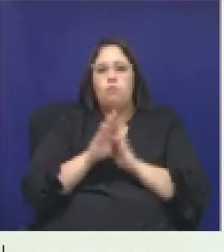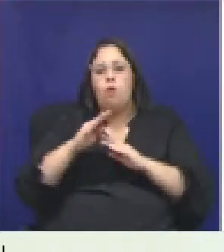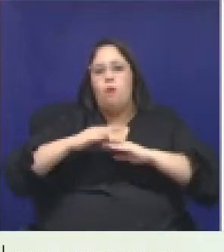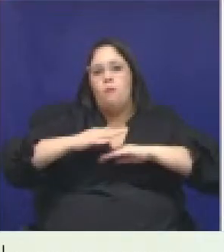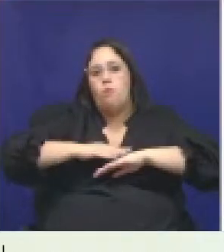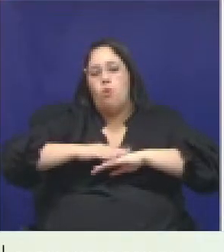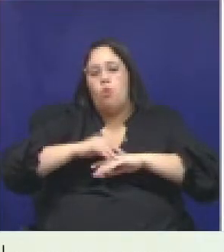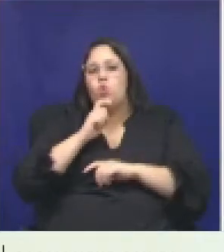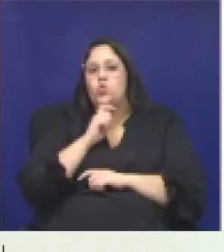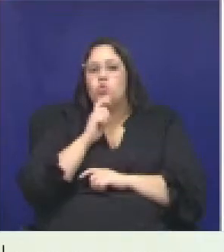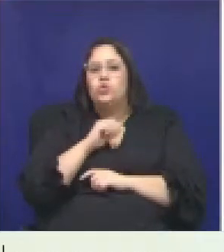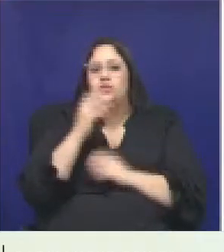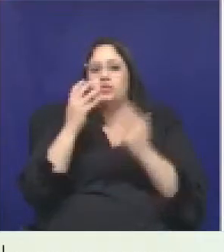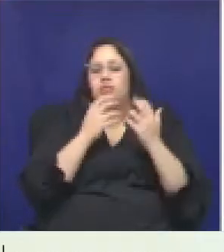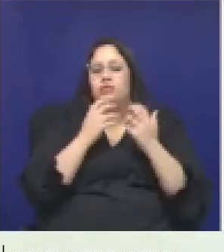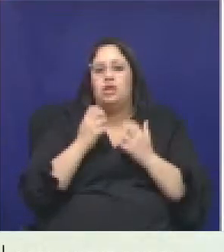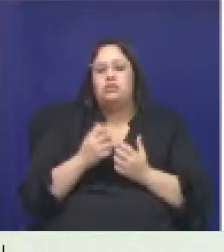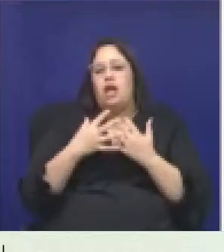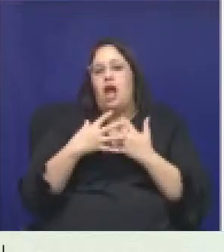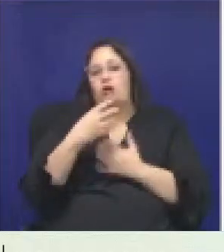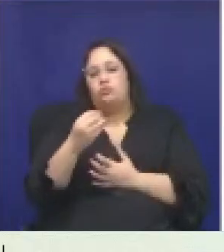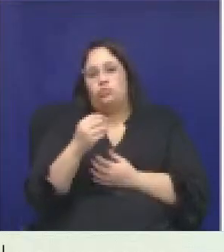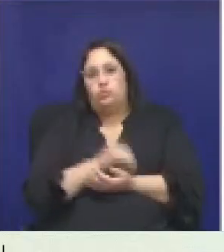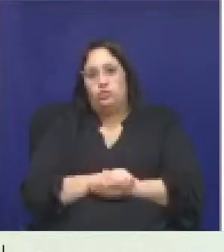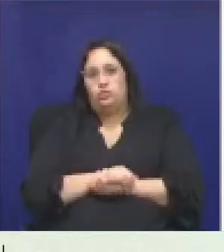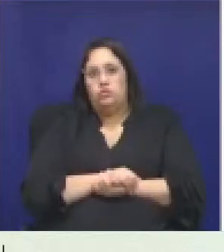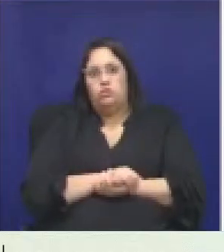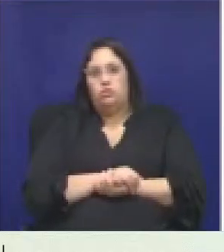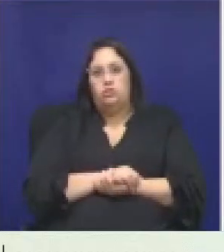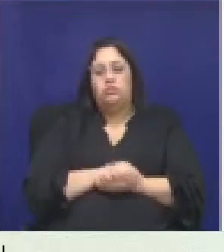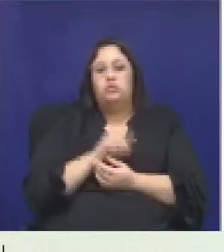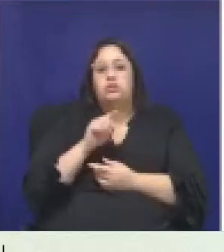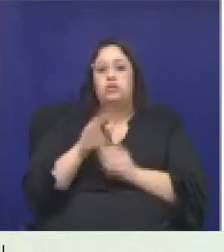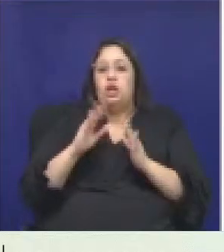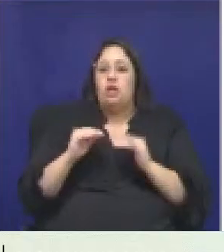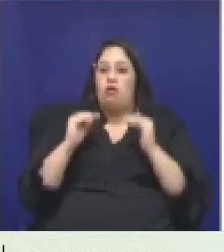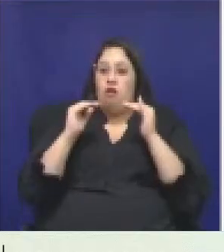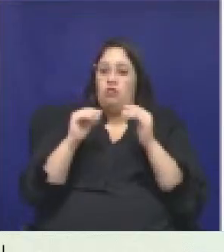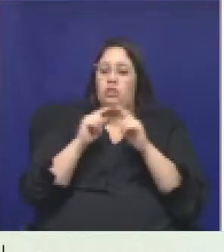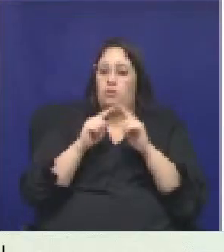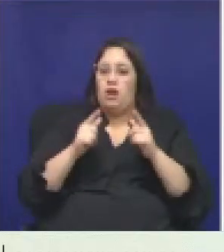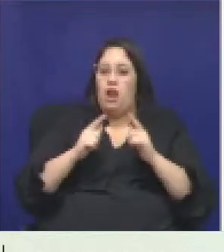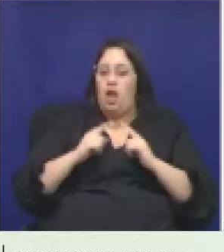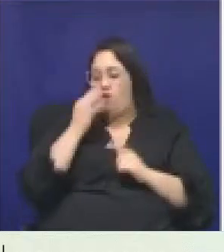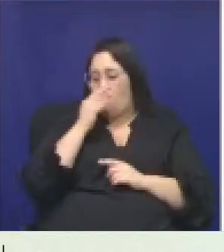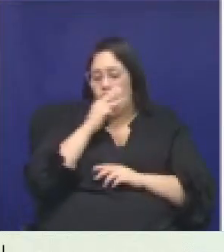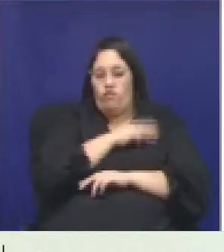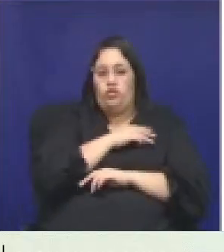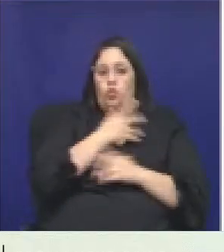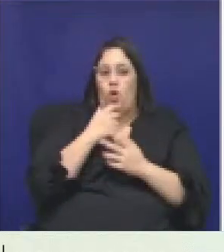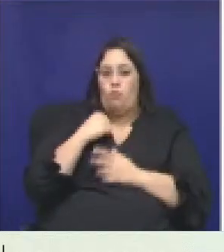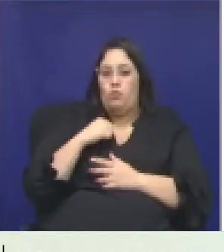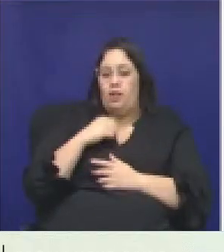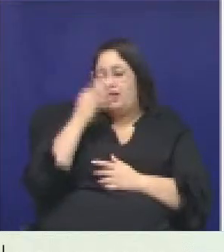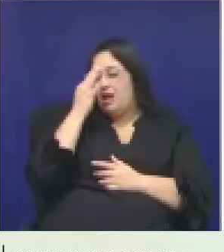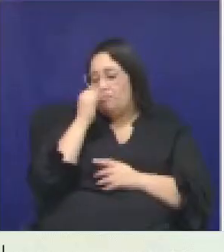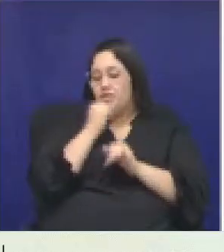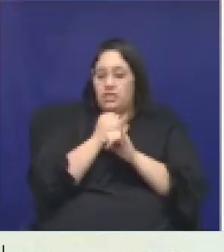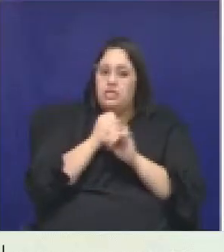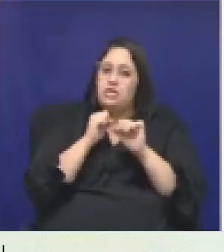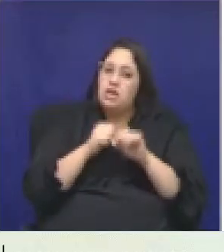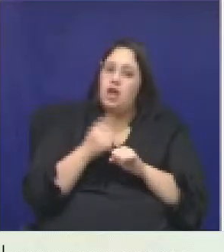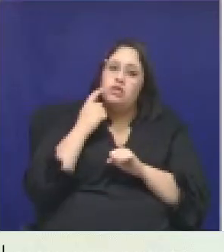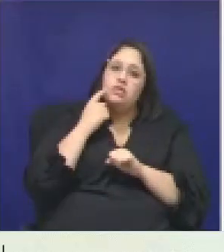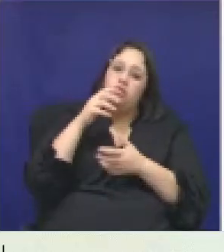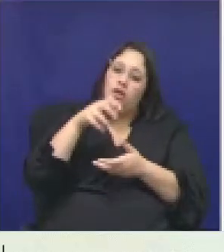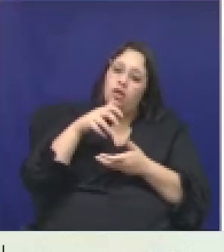of statistical outputs. These enhancements must enable a government official in a municipality or government entity to be able to